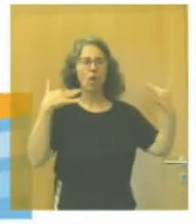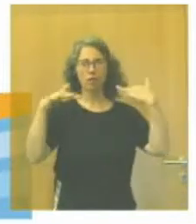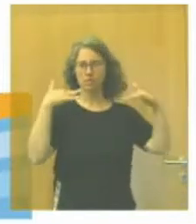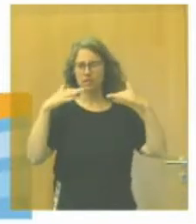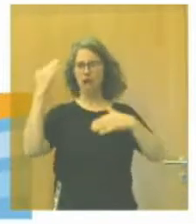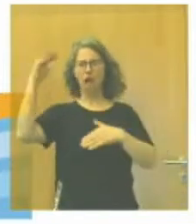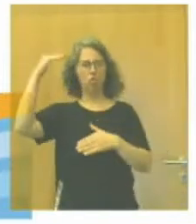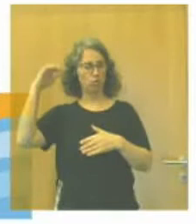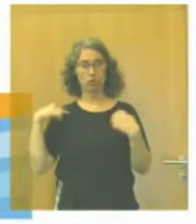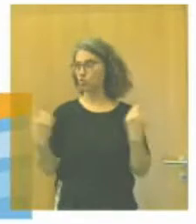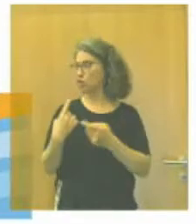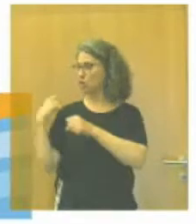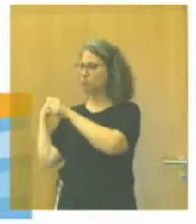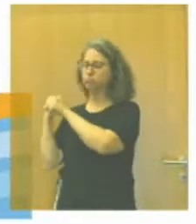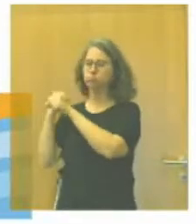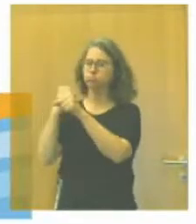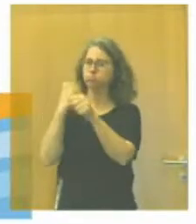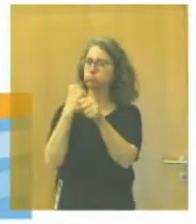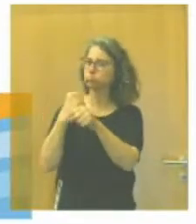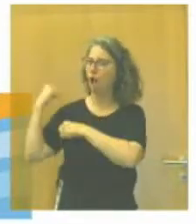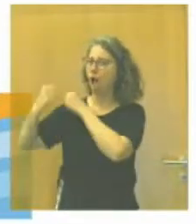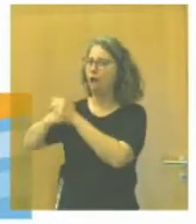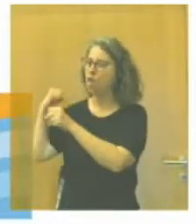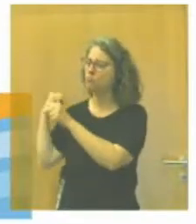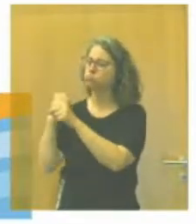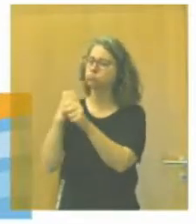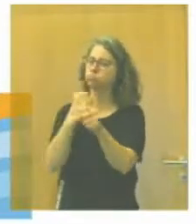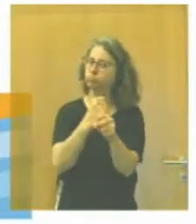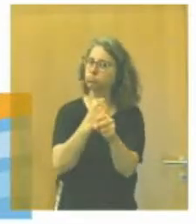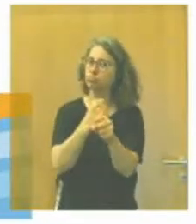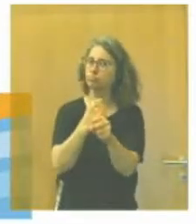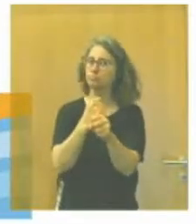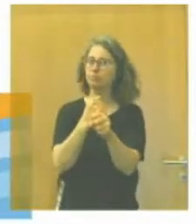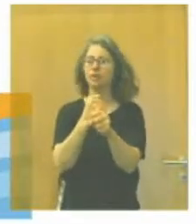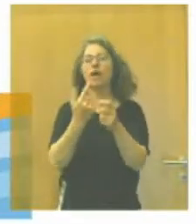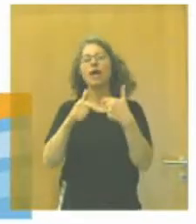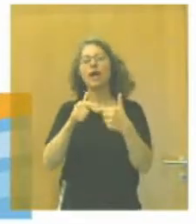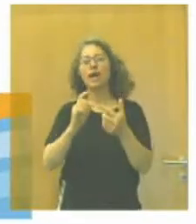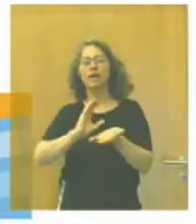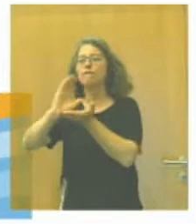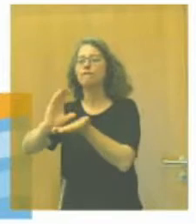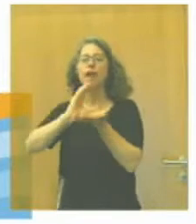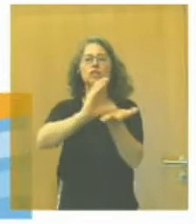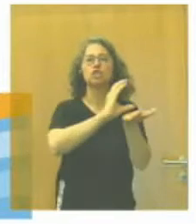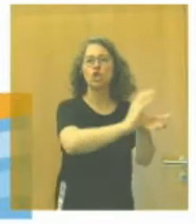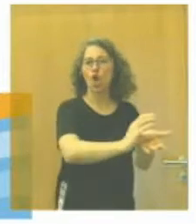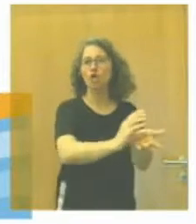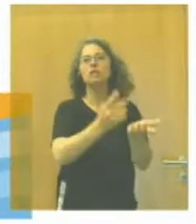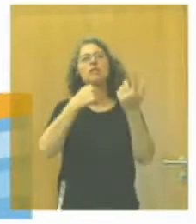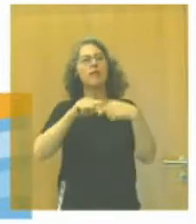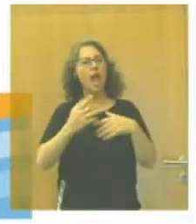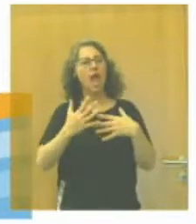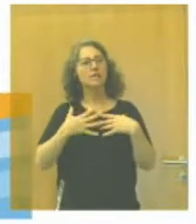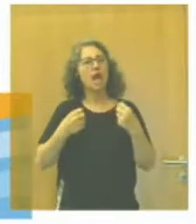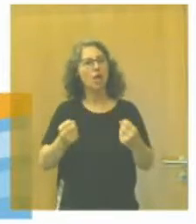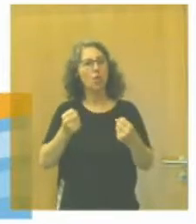years on this adolescent mental health investment case, and I will tell you a little bit about what that is and what our results are.